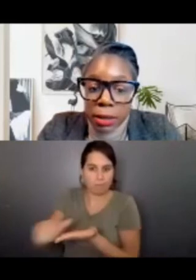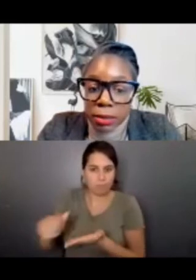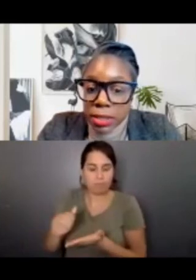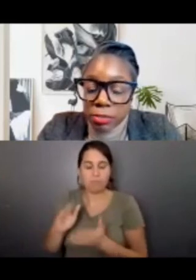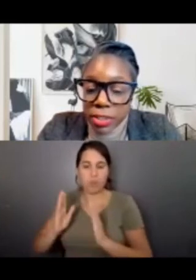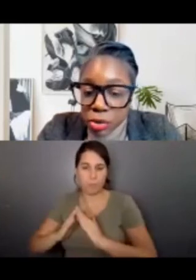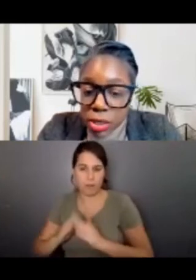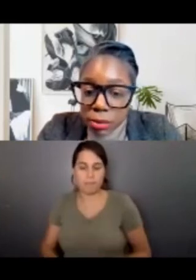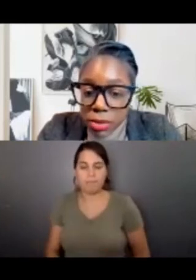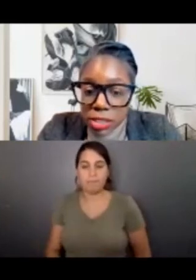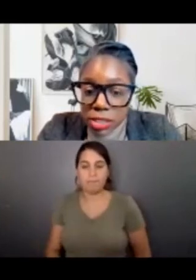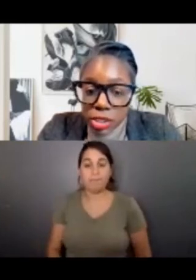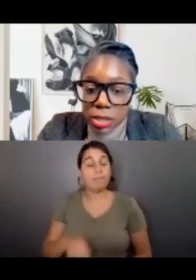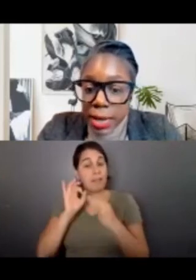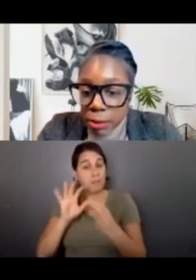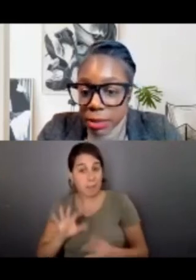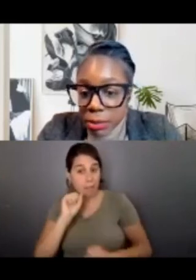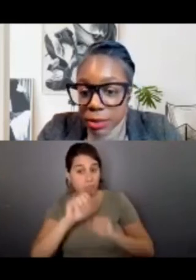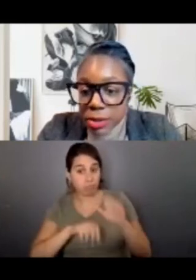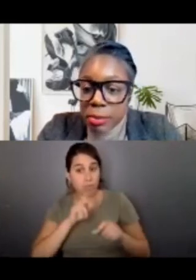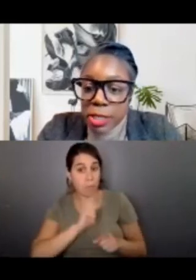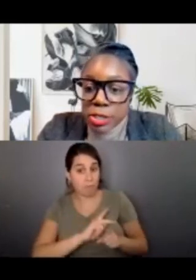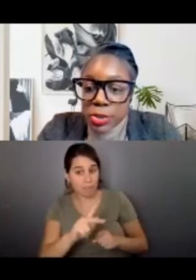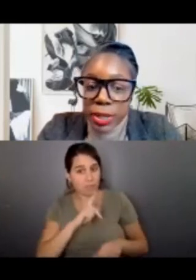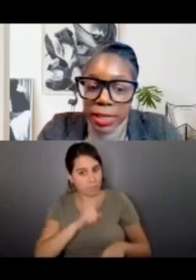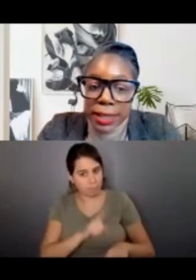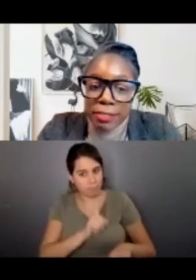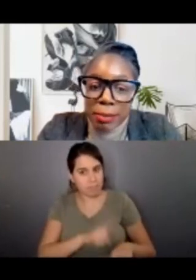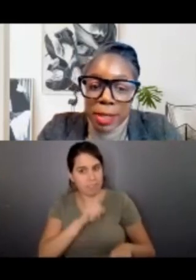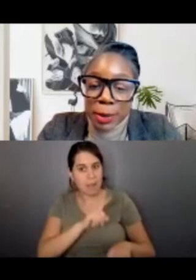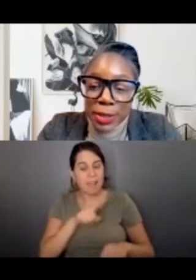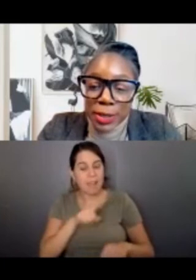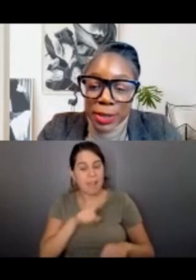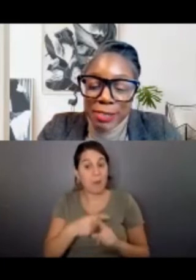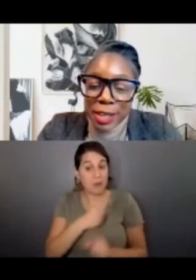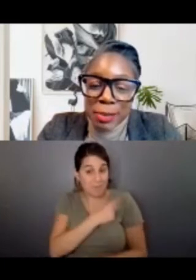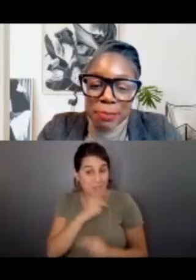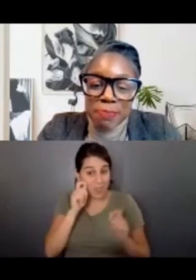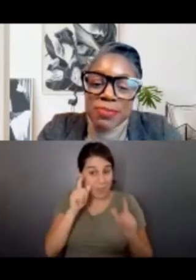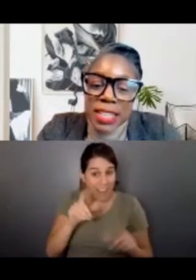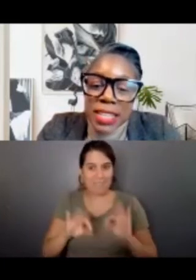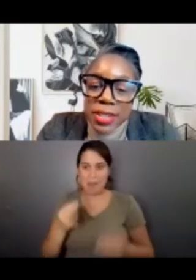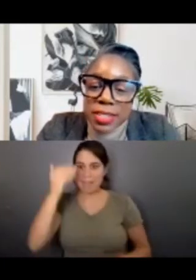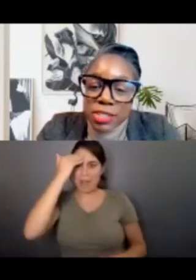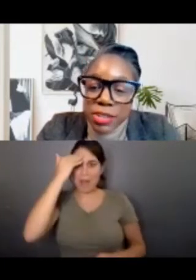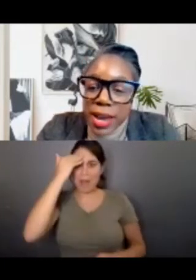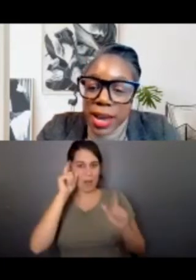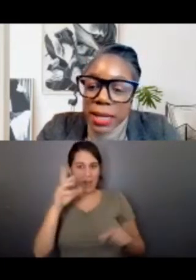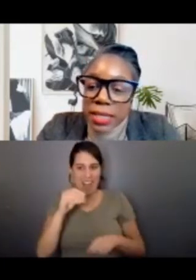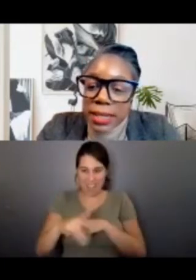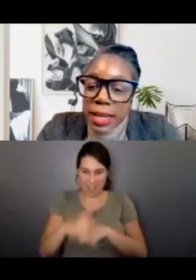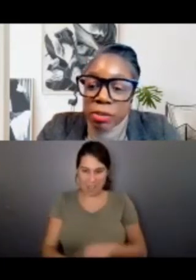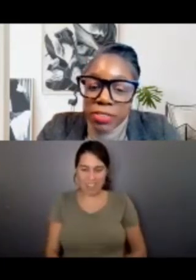feedback related to professionalism, such as timing the meeting when the patient is awake and the family alert and available. They discussed strategies